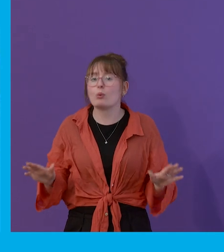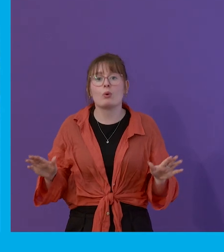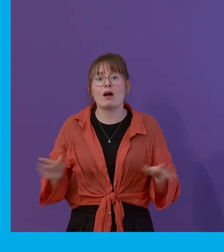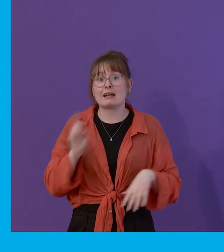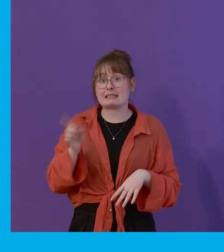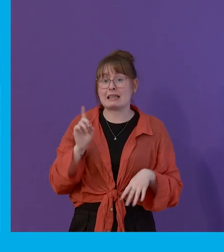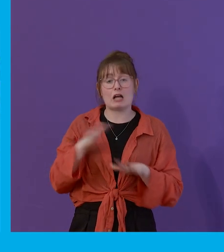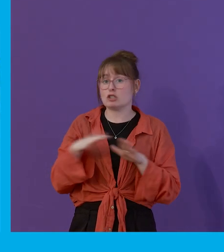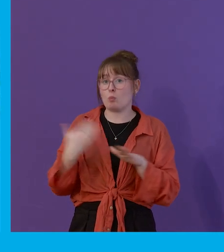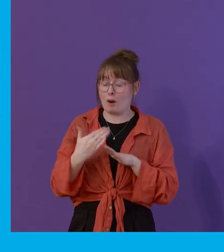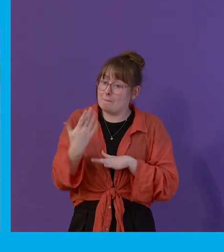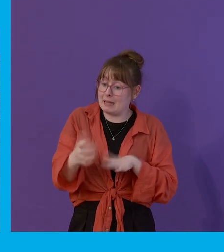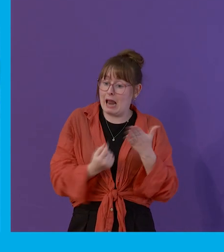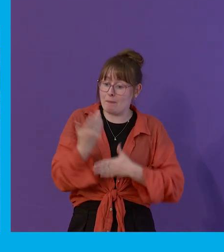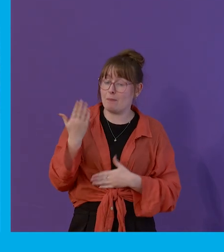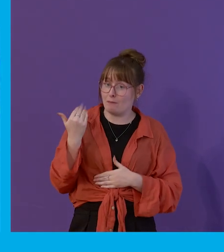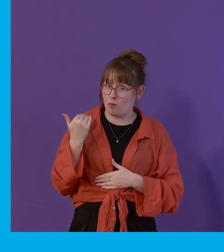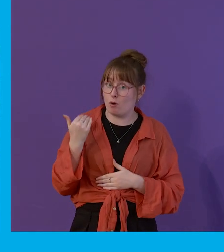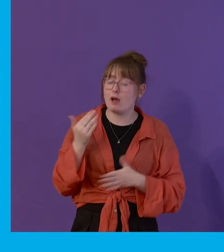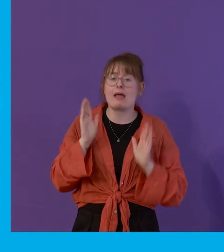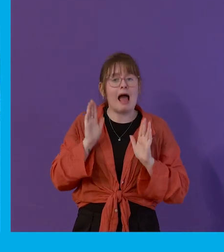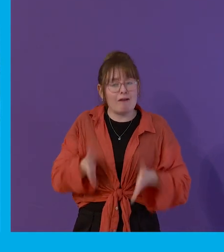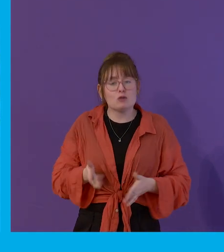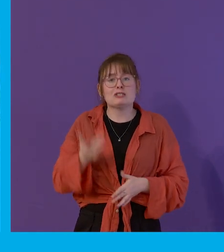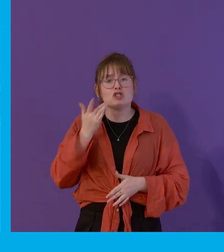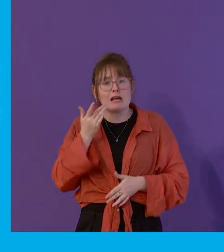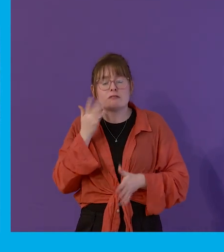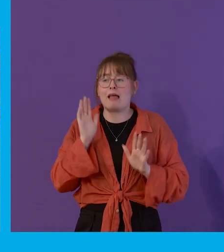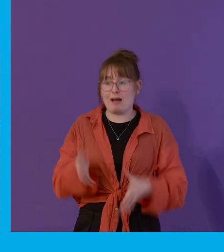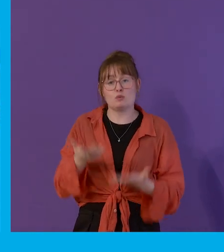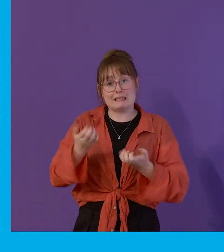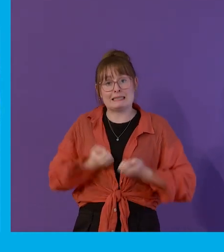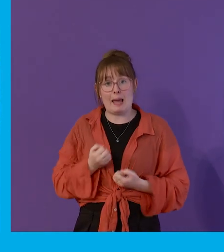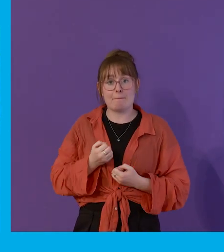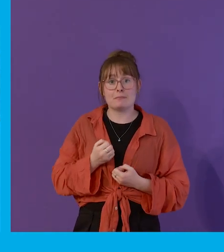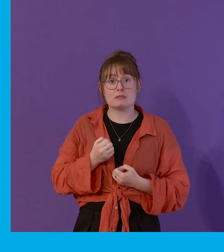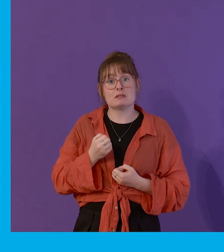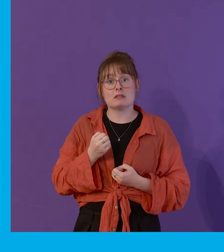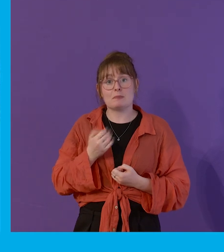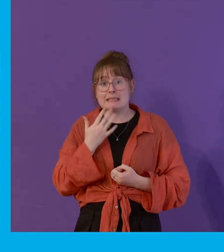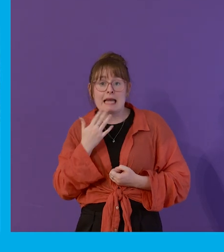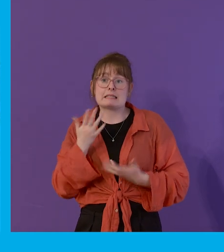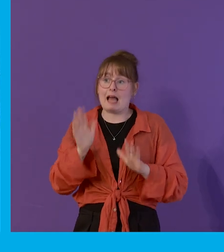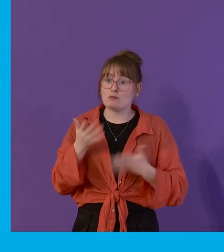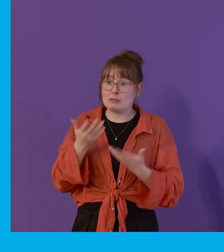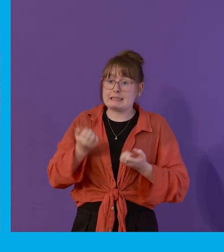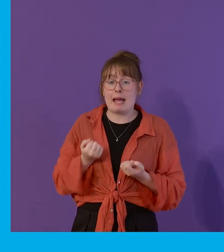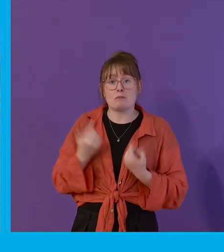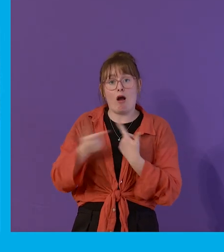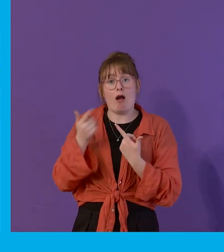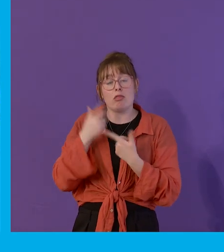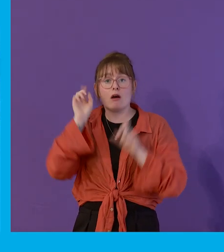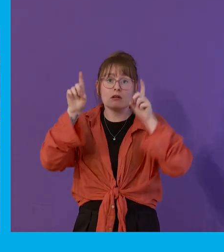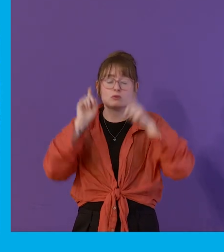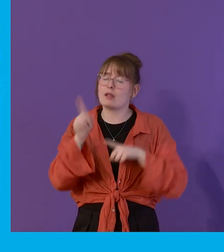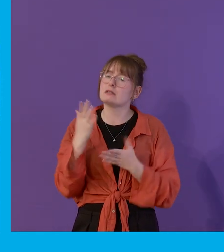that does happen, has happened. Yeah. They have to be genuine, they have to be humble, and they have to be mainstreamed in terms of accountability and delivery. So that's a very